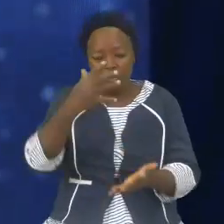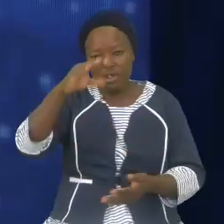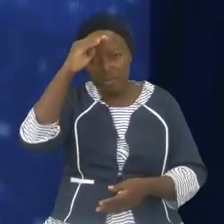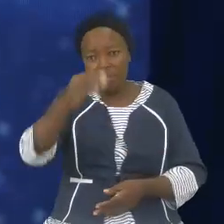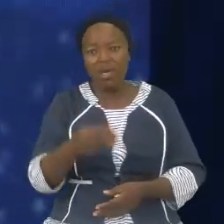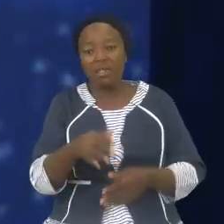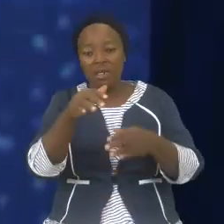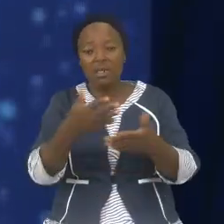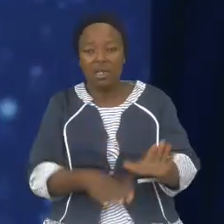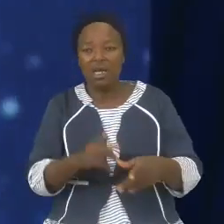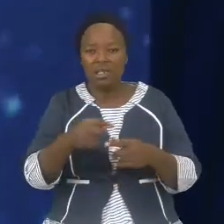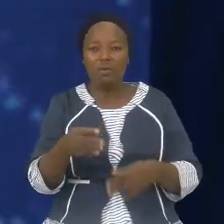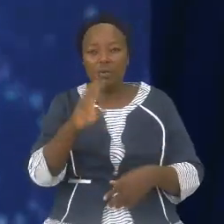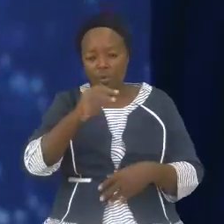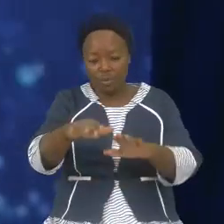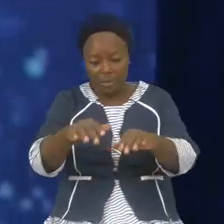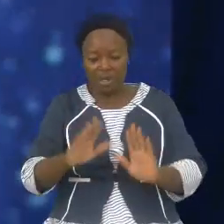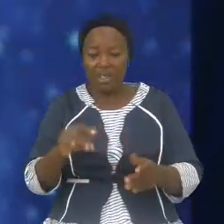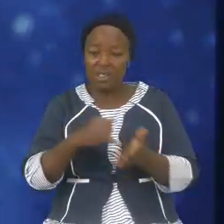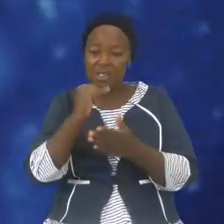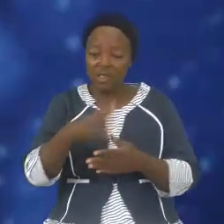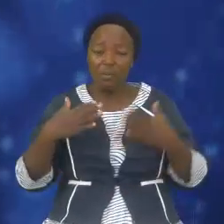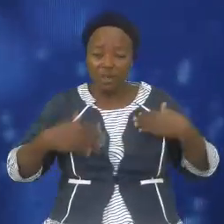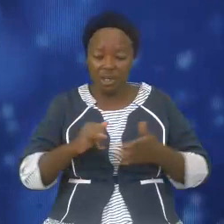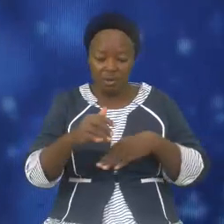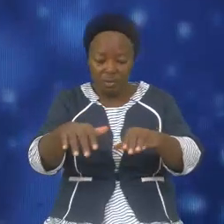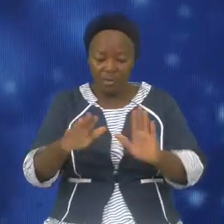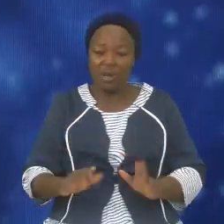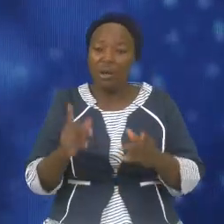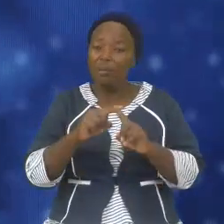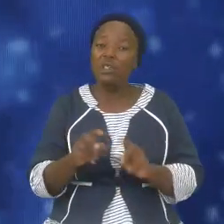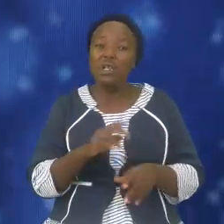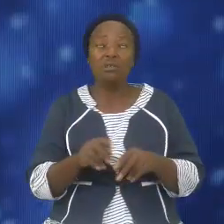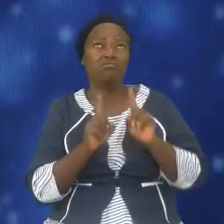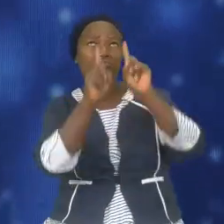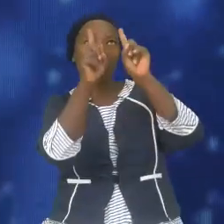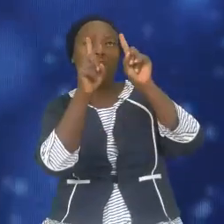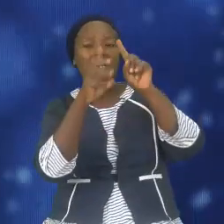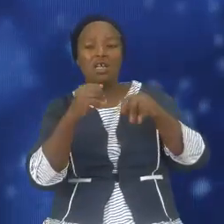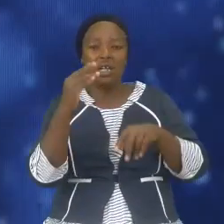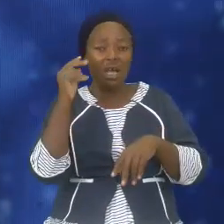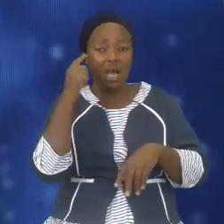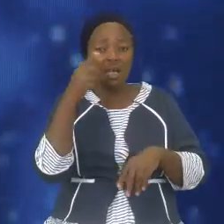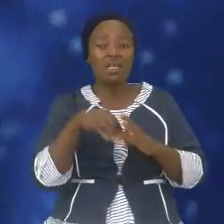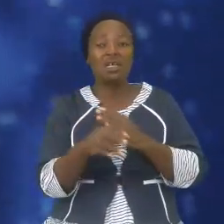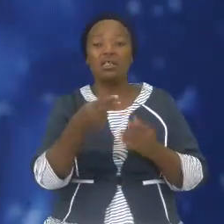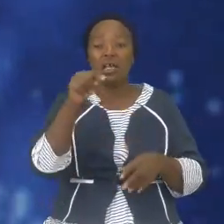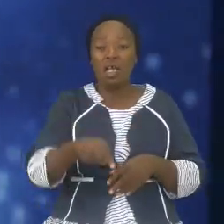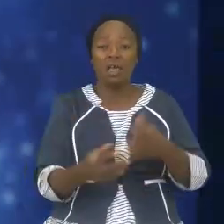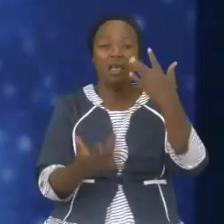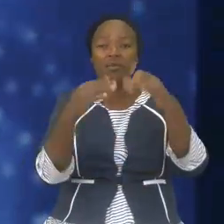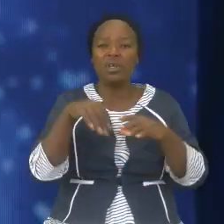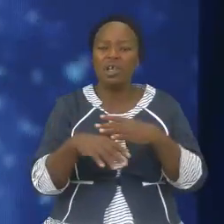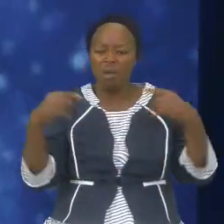was buried. It's the body that was buried, but then he lifted up his eyes in hell, in torment. And then